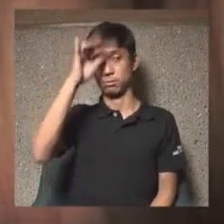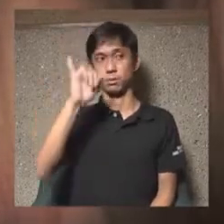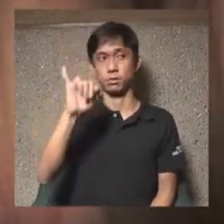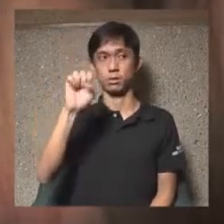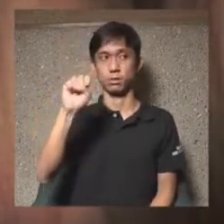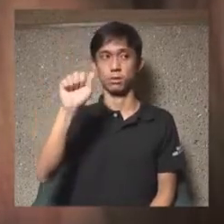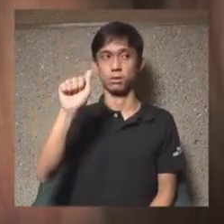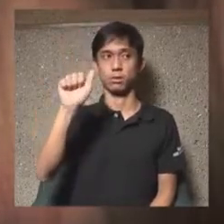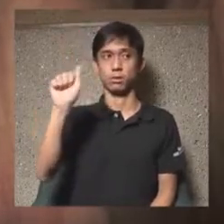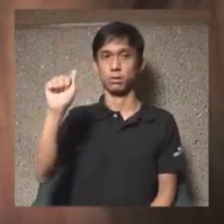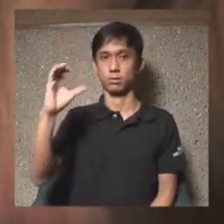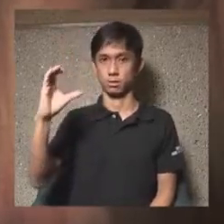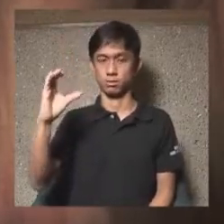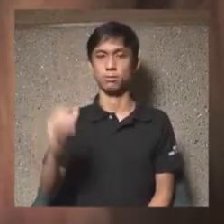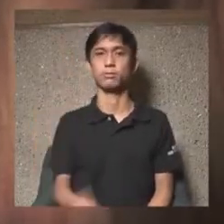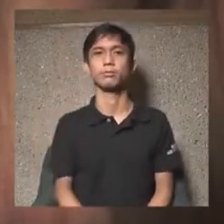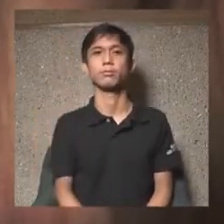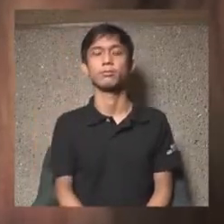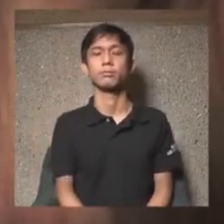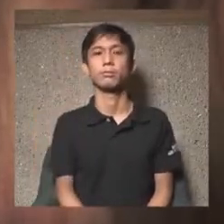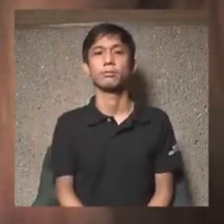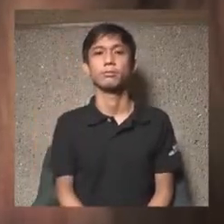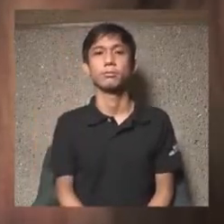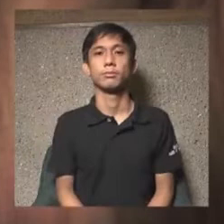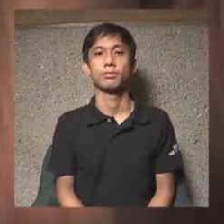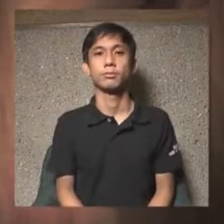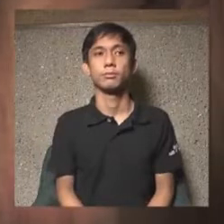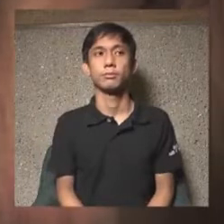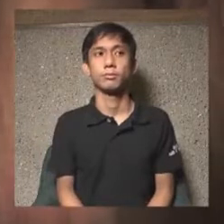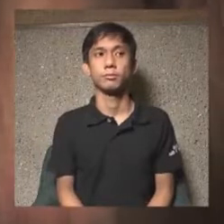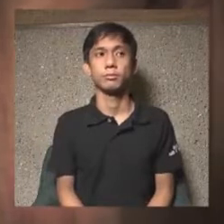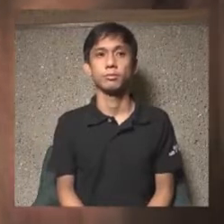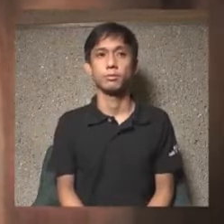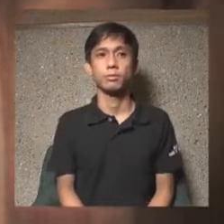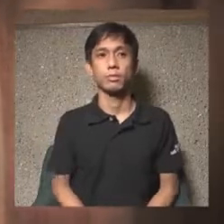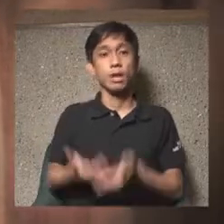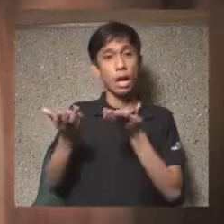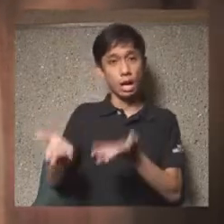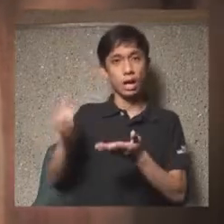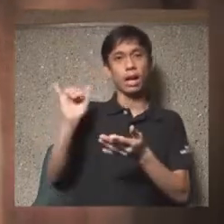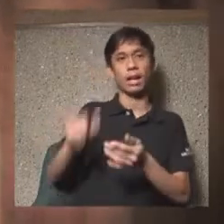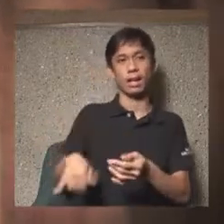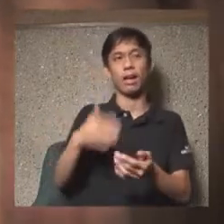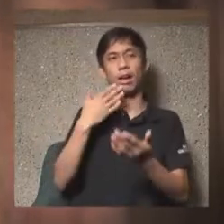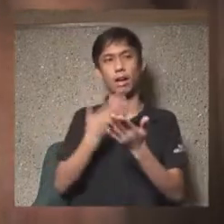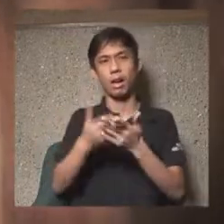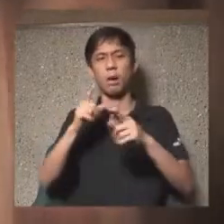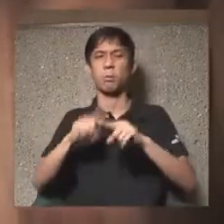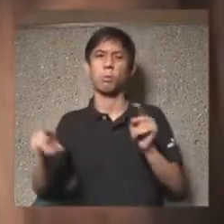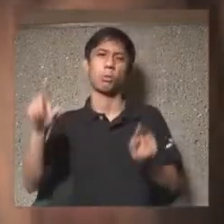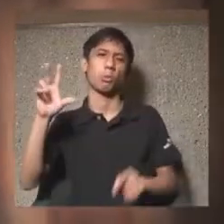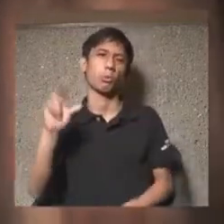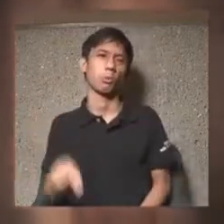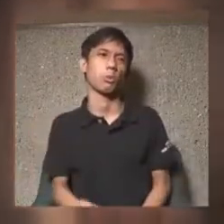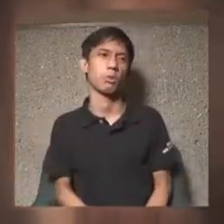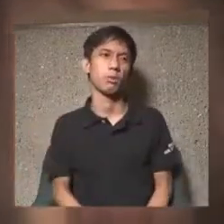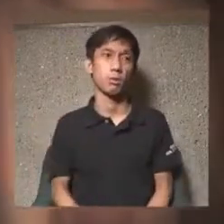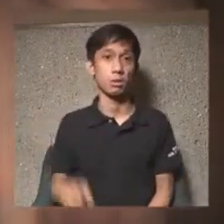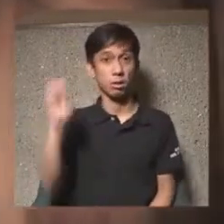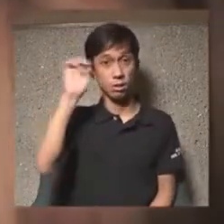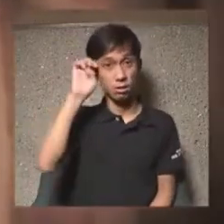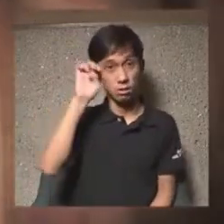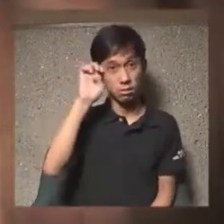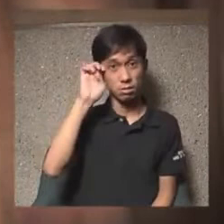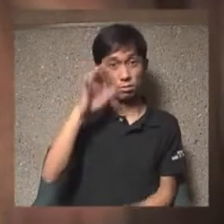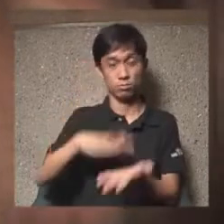good right after. No. When Esau learned about Jacob cheating on him again,